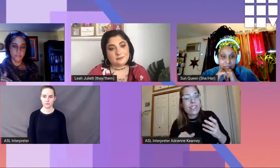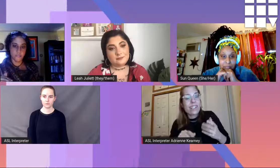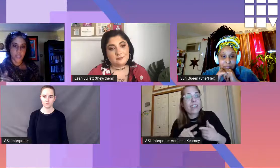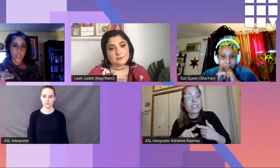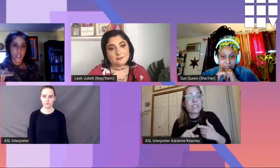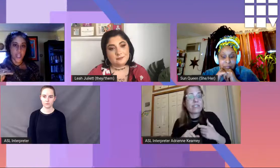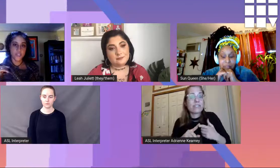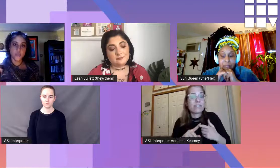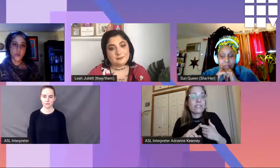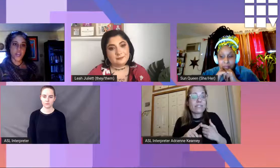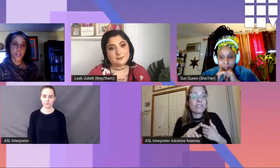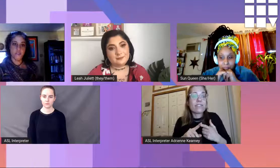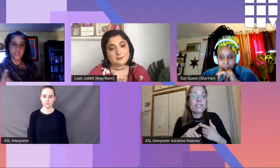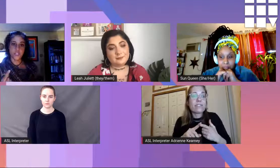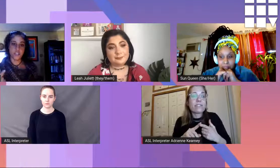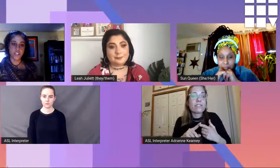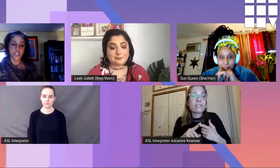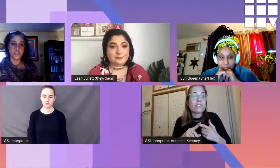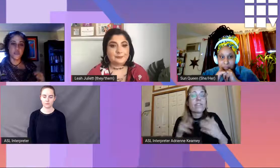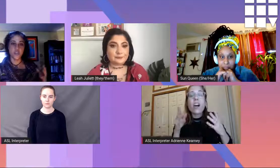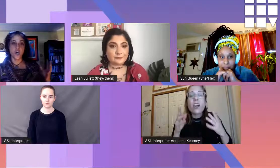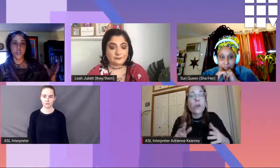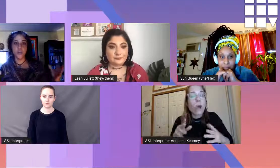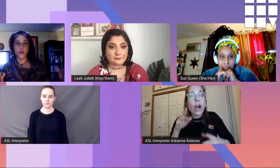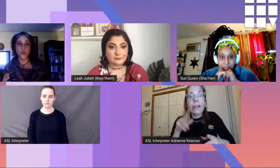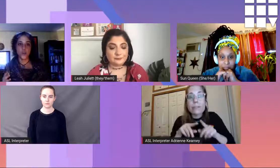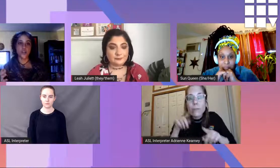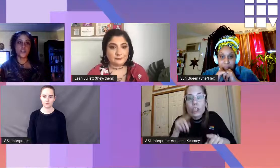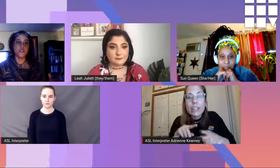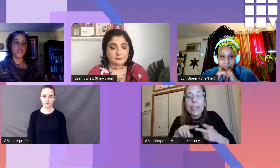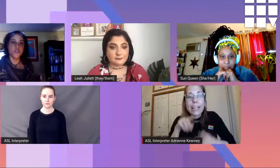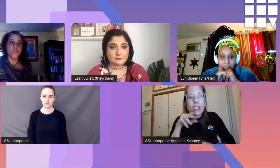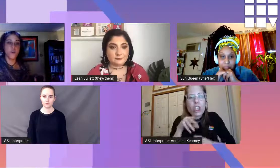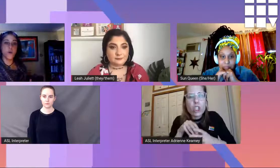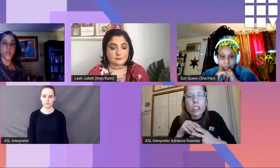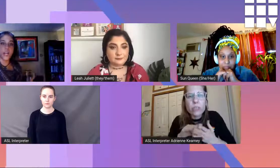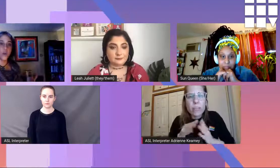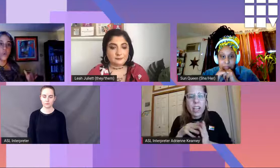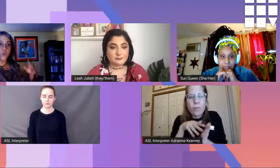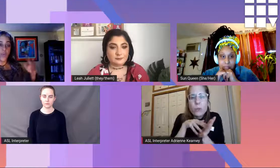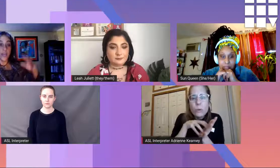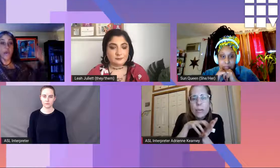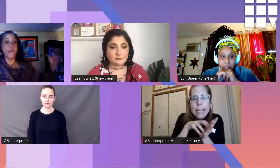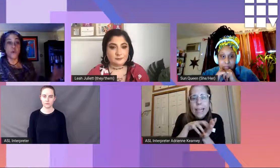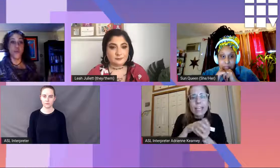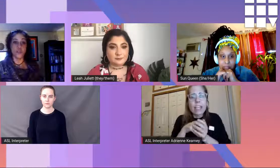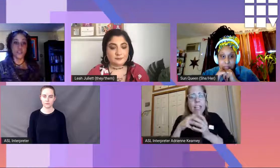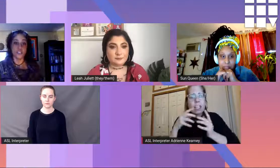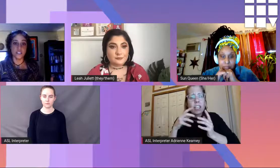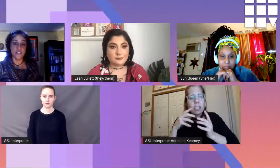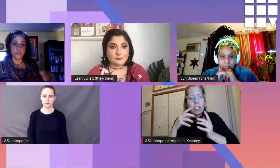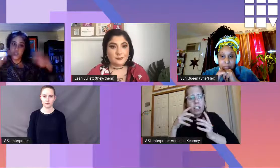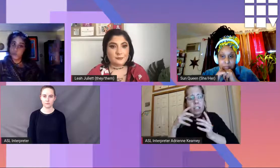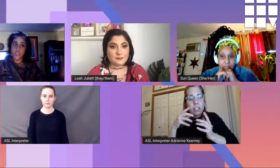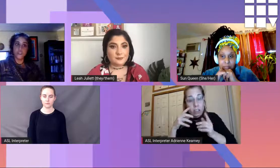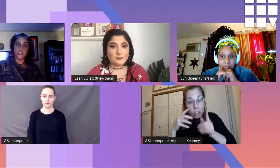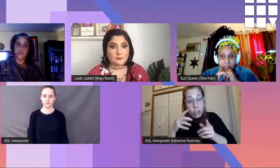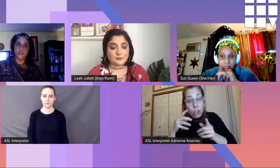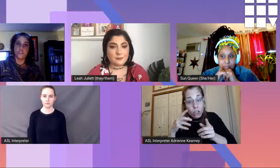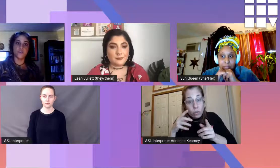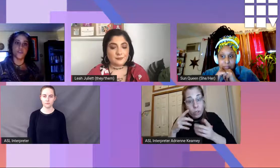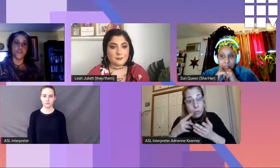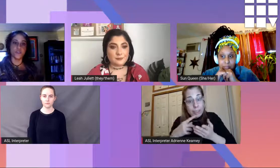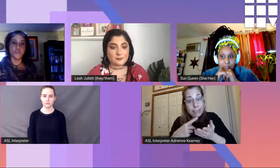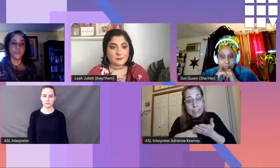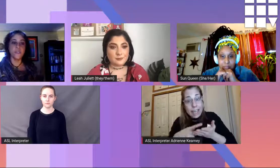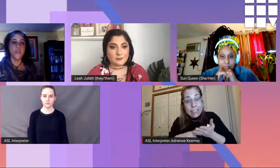thing. And so I want everyone to understand that as we're talking about organizers and we're thinking about how important organizing is, because we're here today,